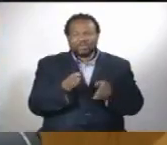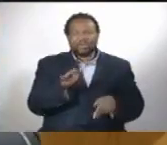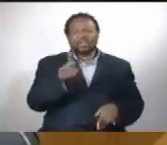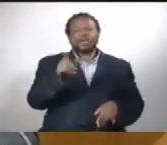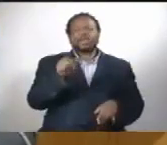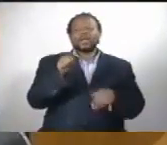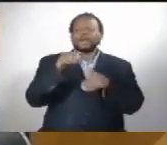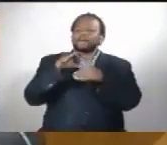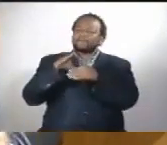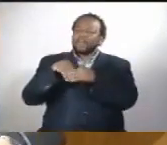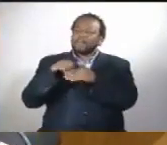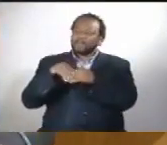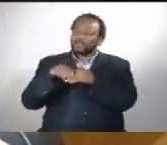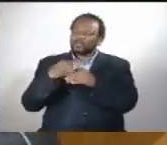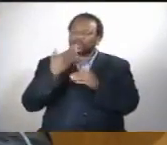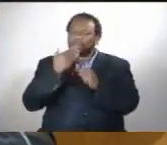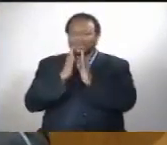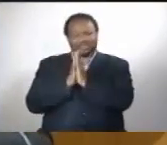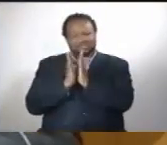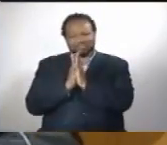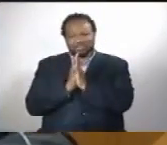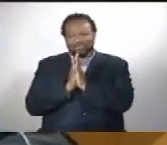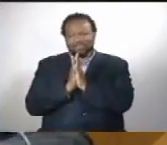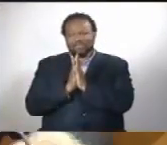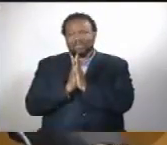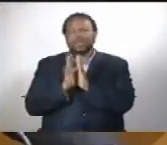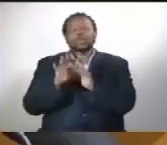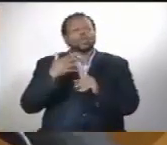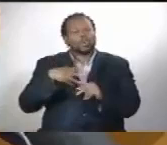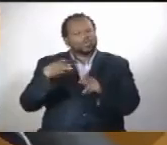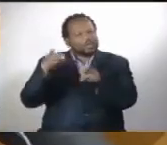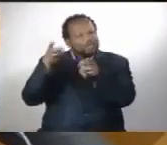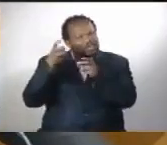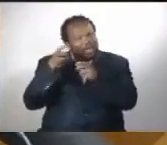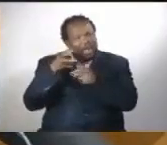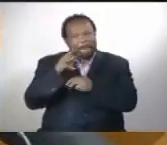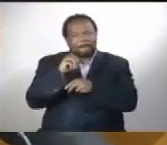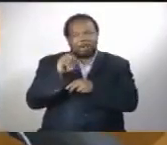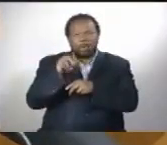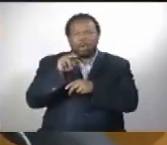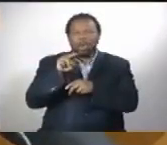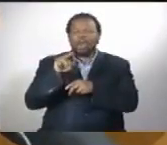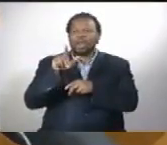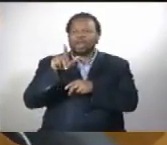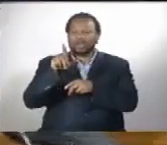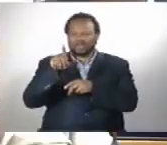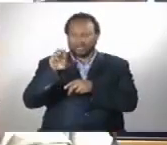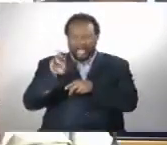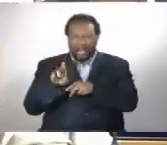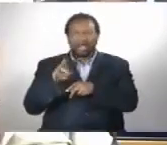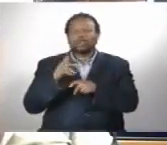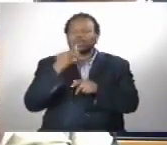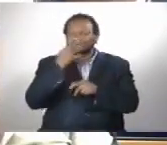Honourable Members, please. We would like to hear what Honourable Mulder is saying. That now is we can't